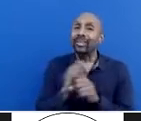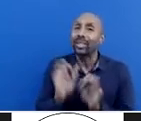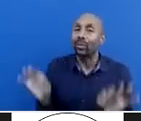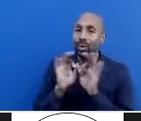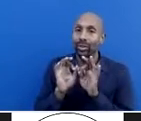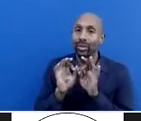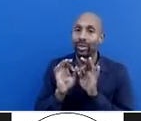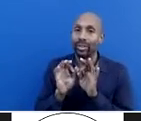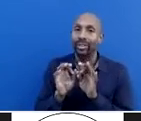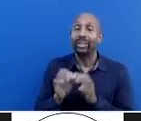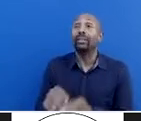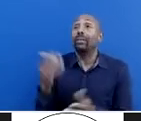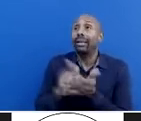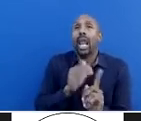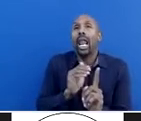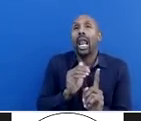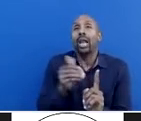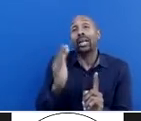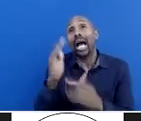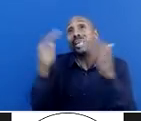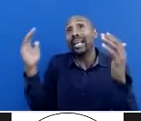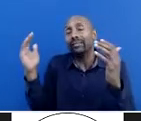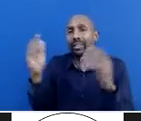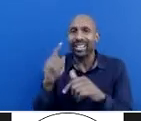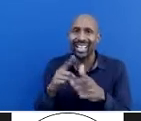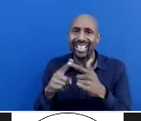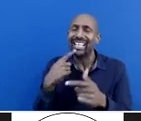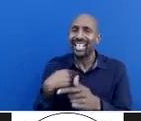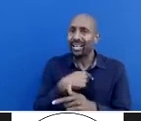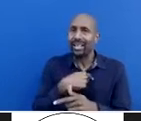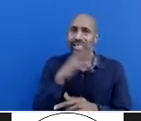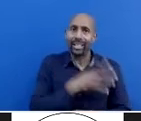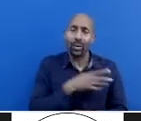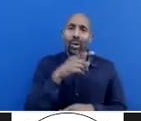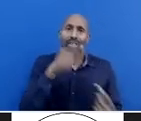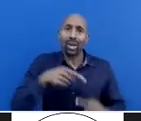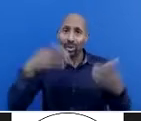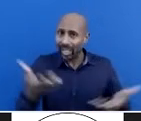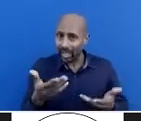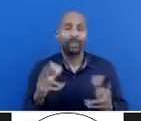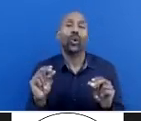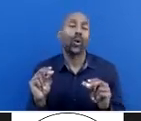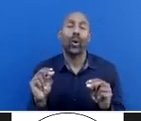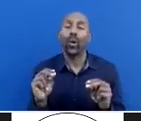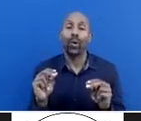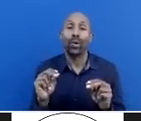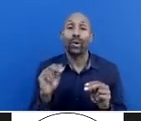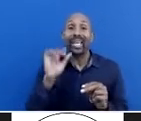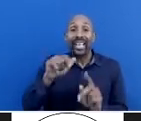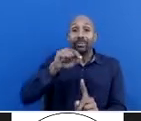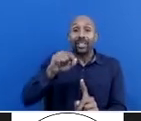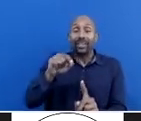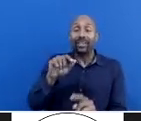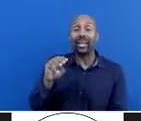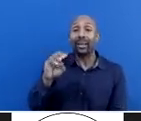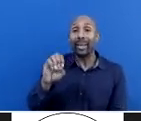that's up in heaven and telling us not to pay attention to the suffering and the struggle down here. This metaphysics is about